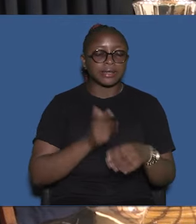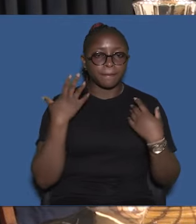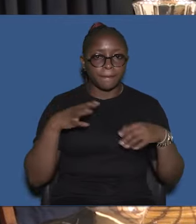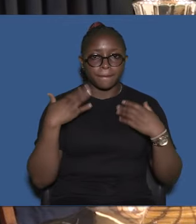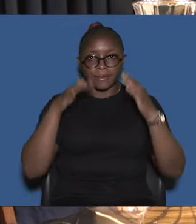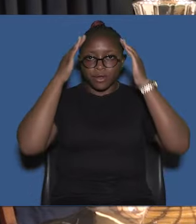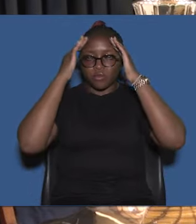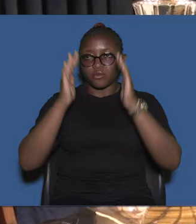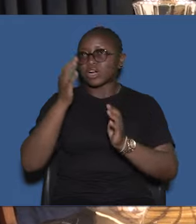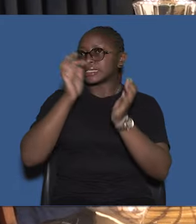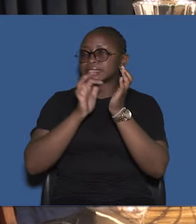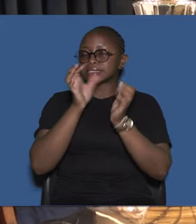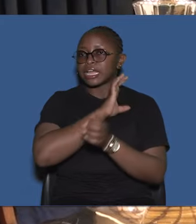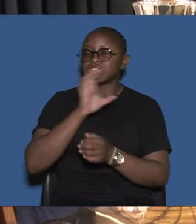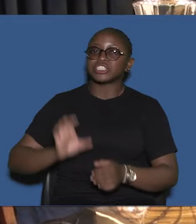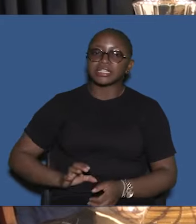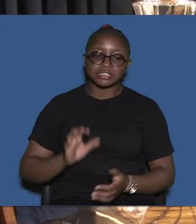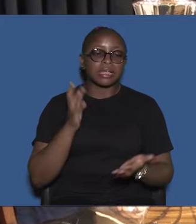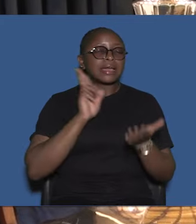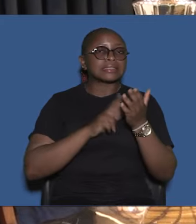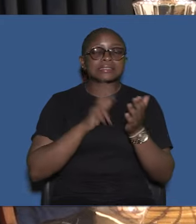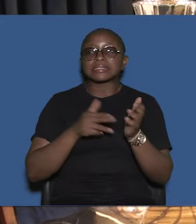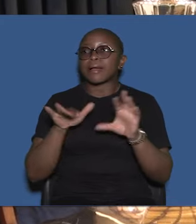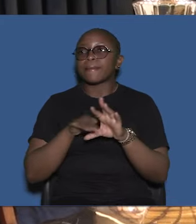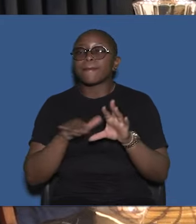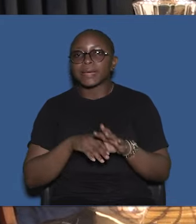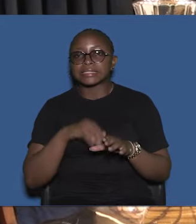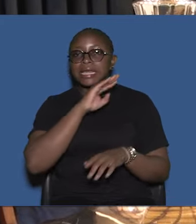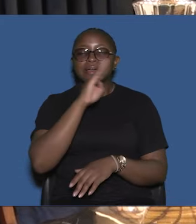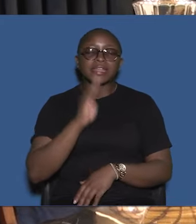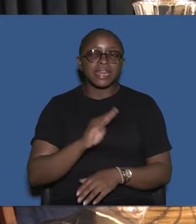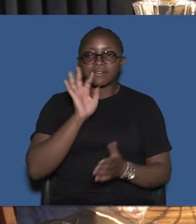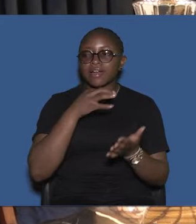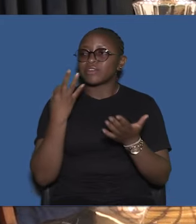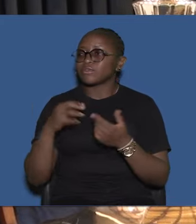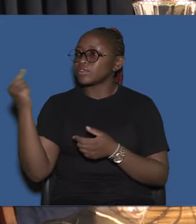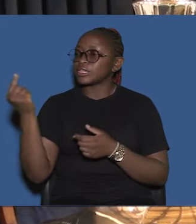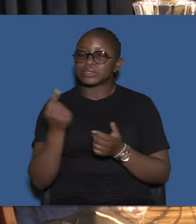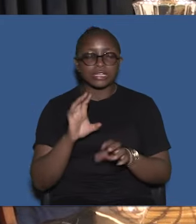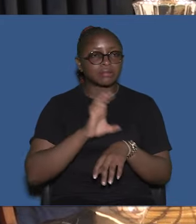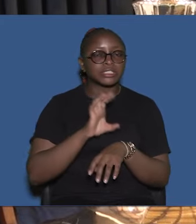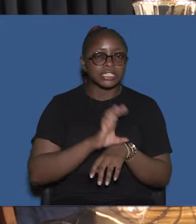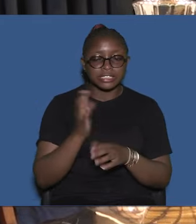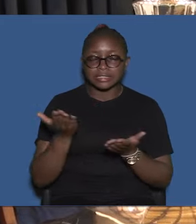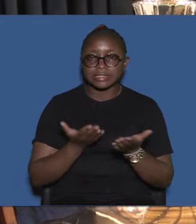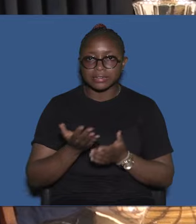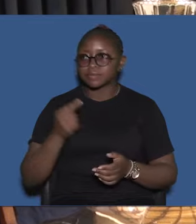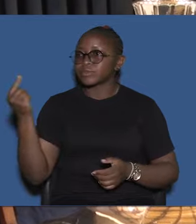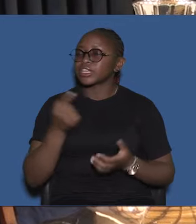registered members, they never fail to attend services, they give generously, they support the